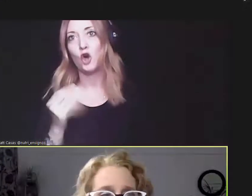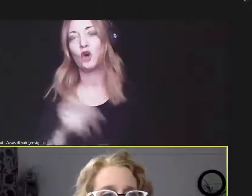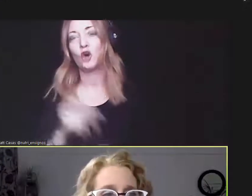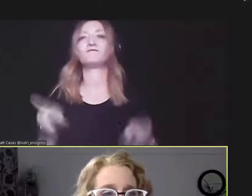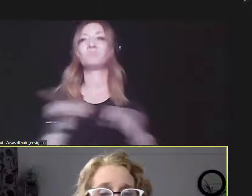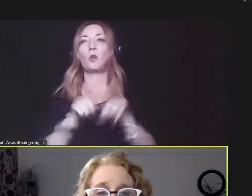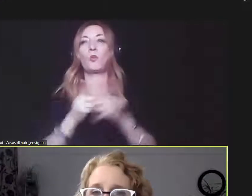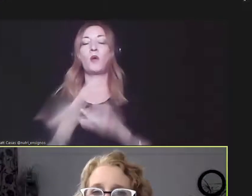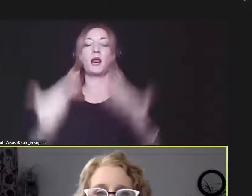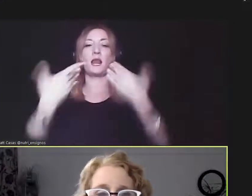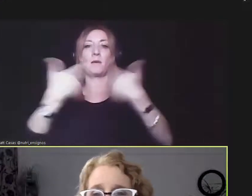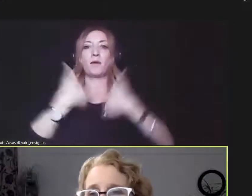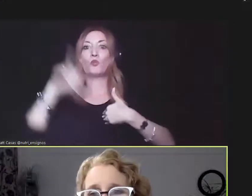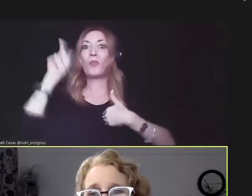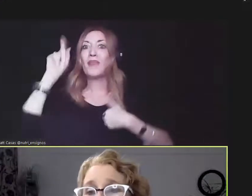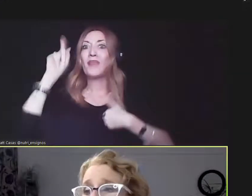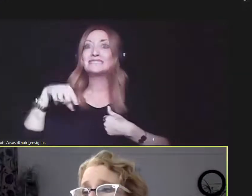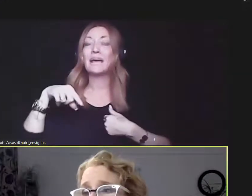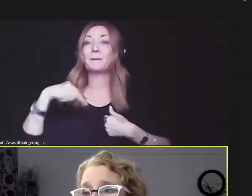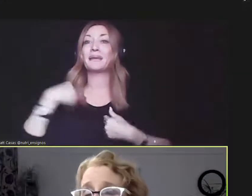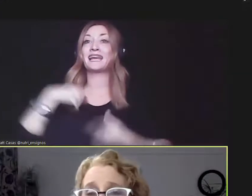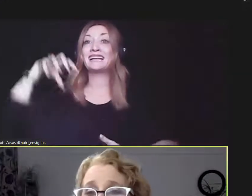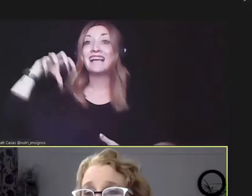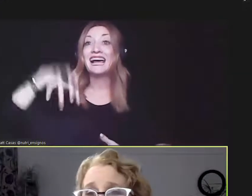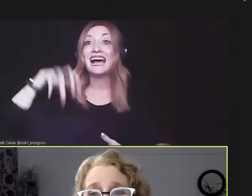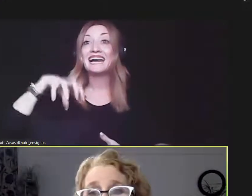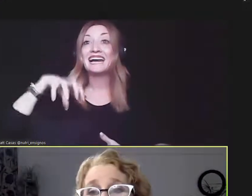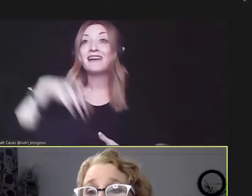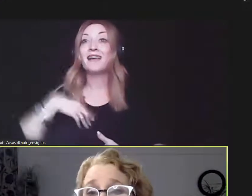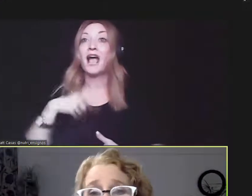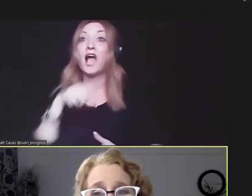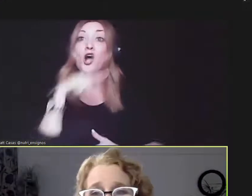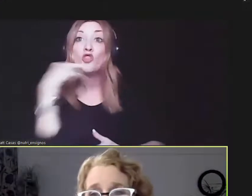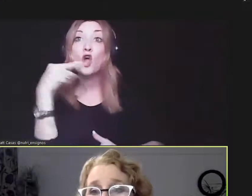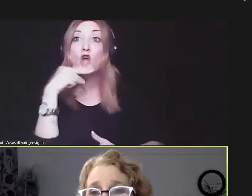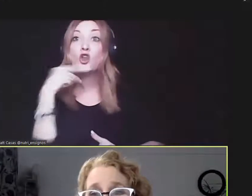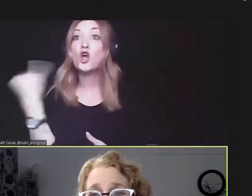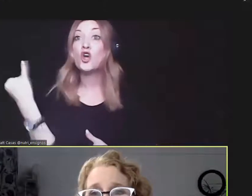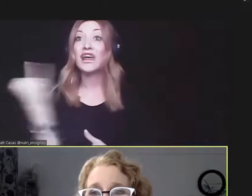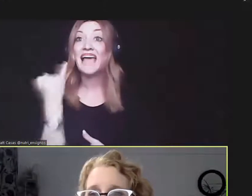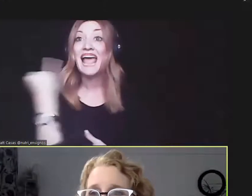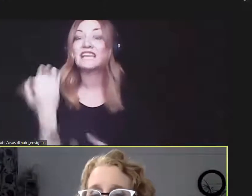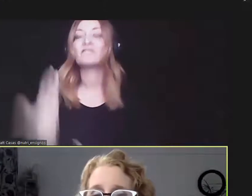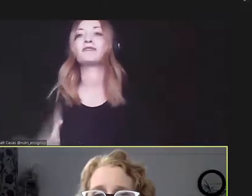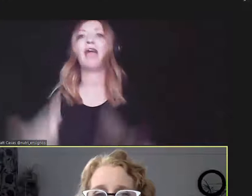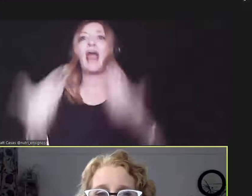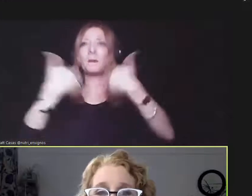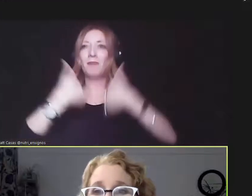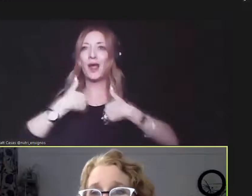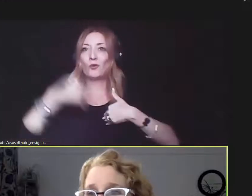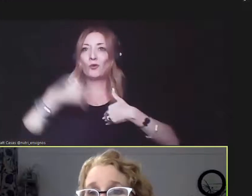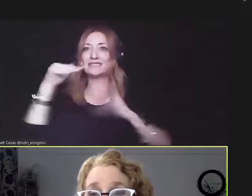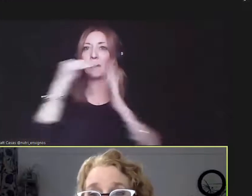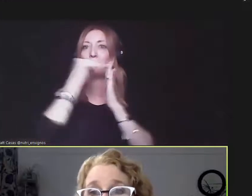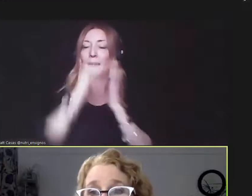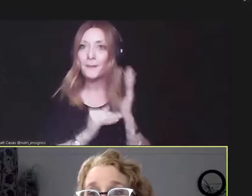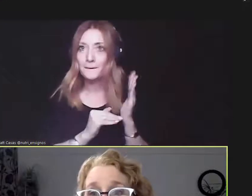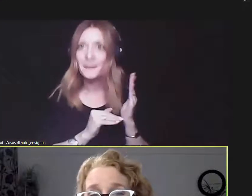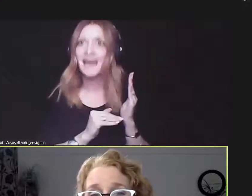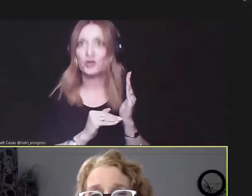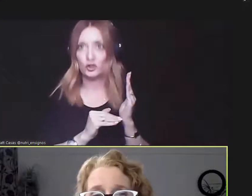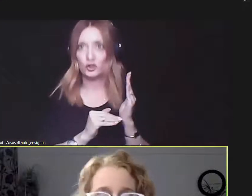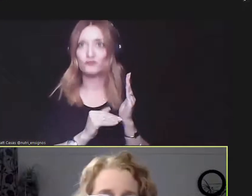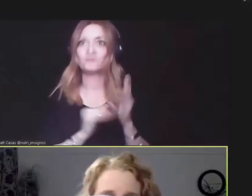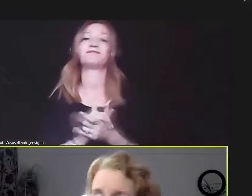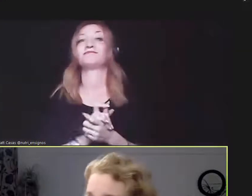nausea. And you know what? Restorex is just absolutely fantastic for helping you lose